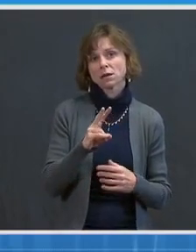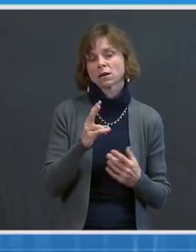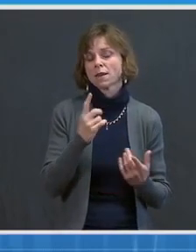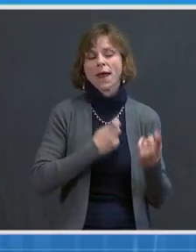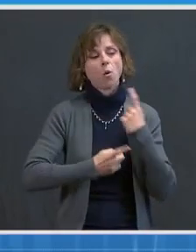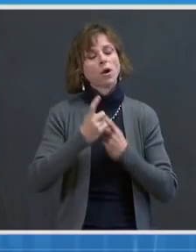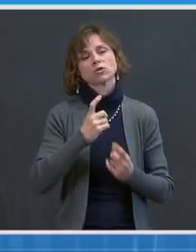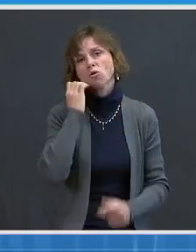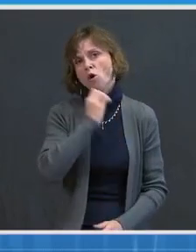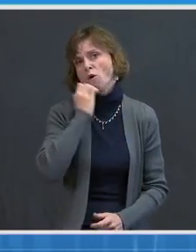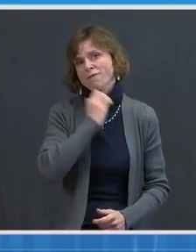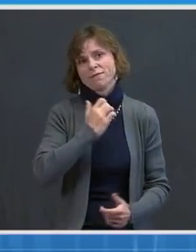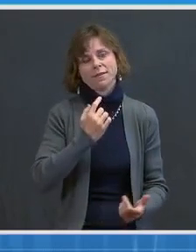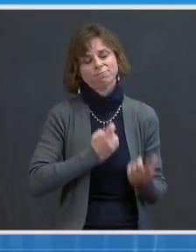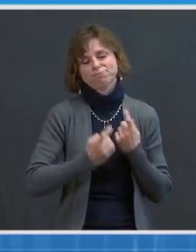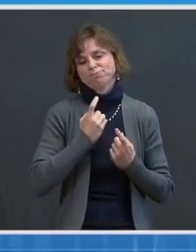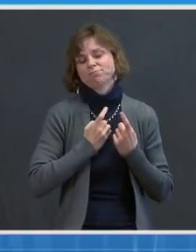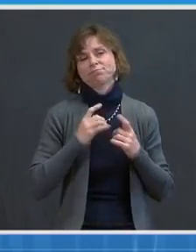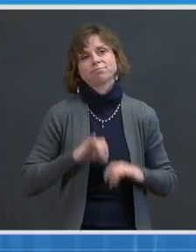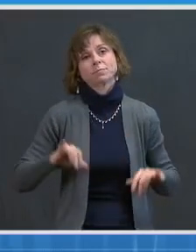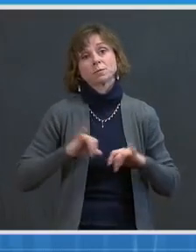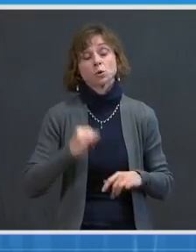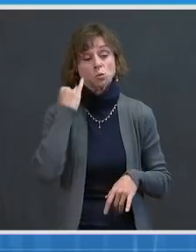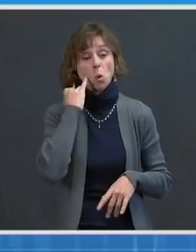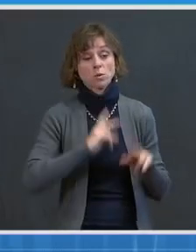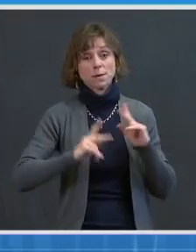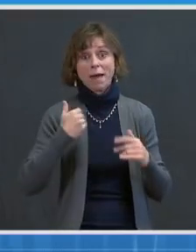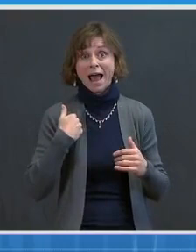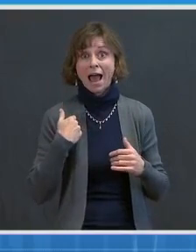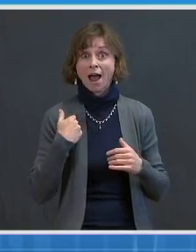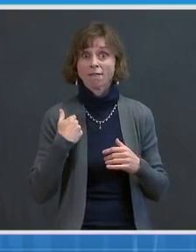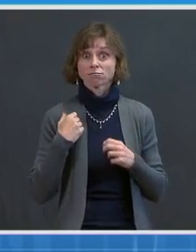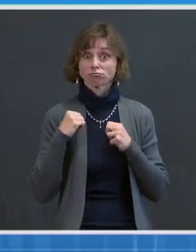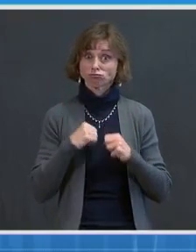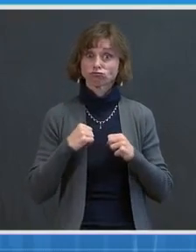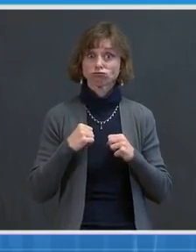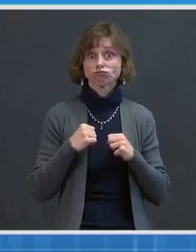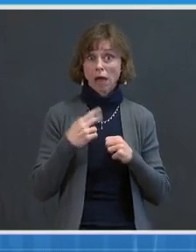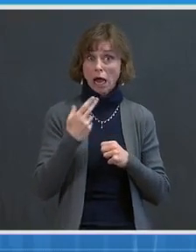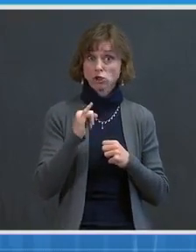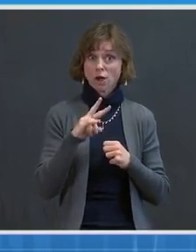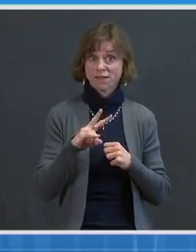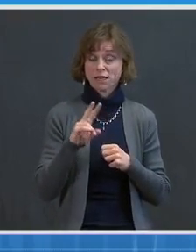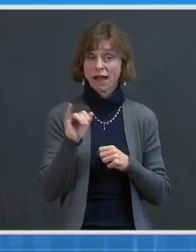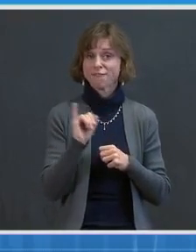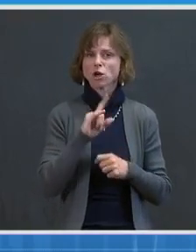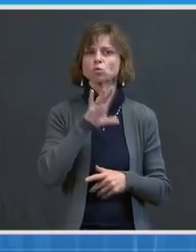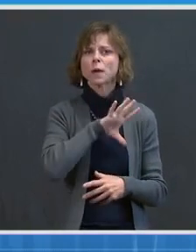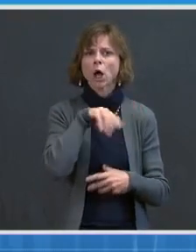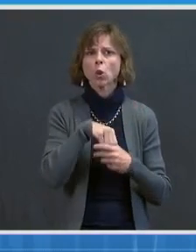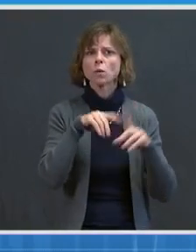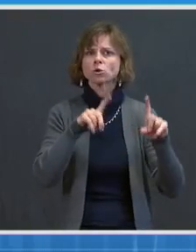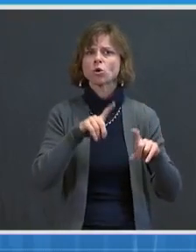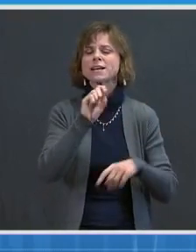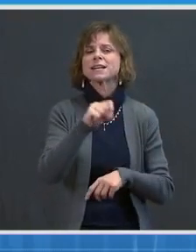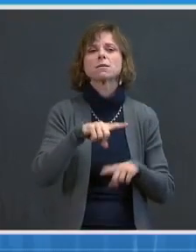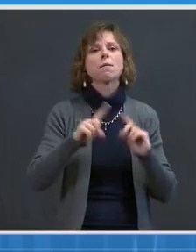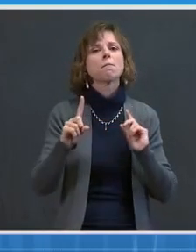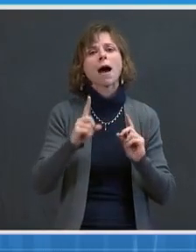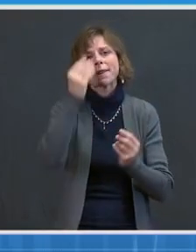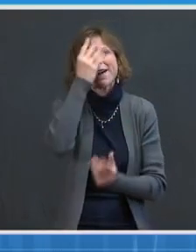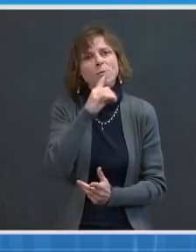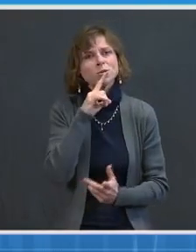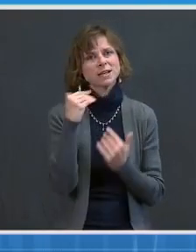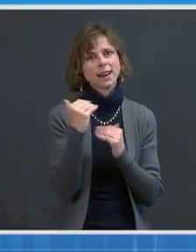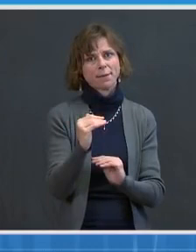the time. People with stable HIV infection are included in the trials, although the data are limited.